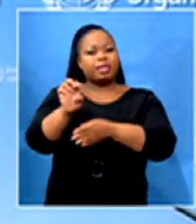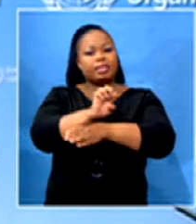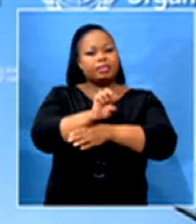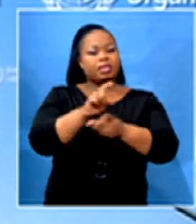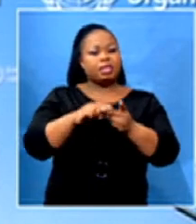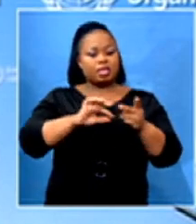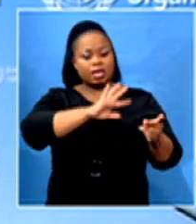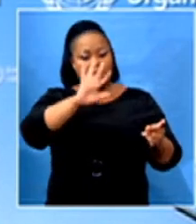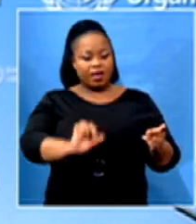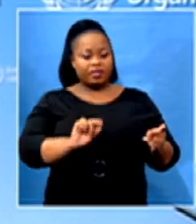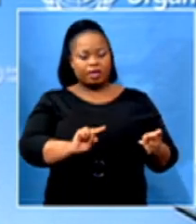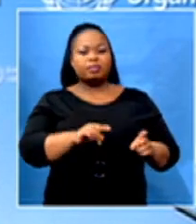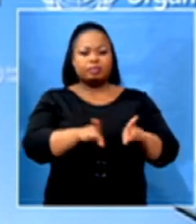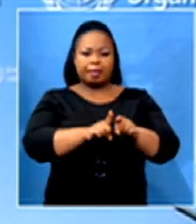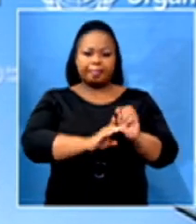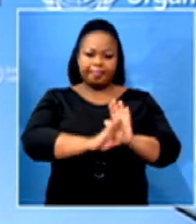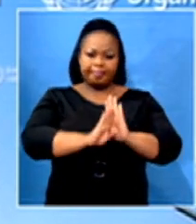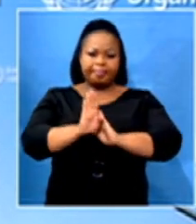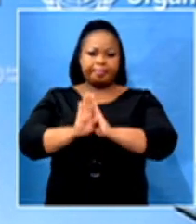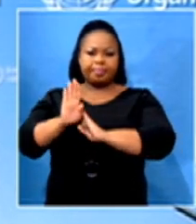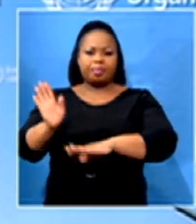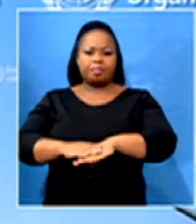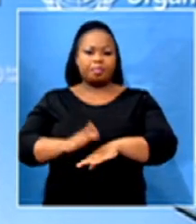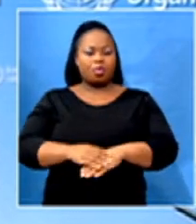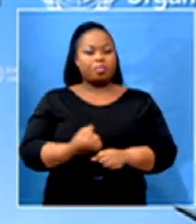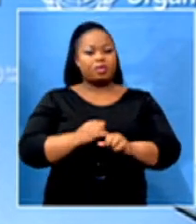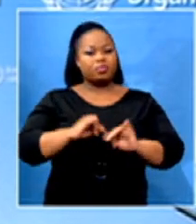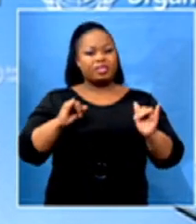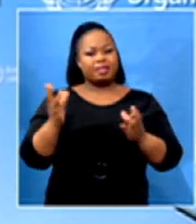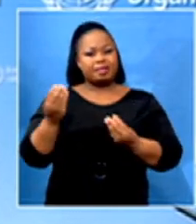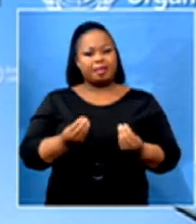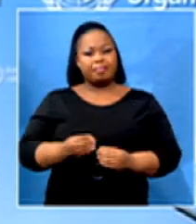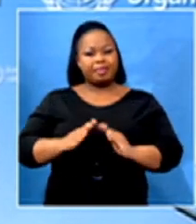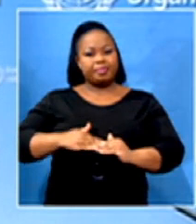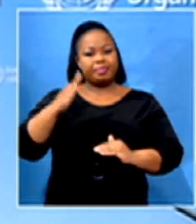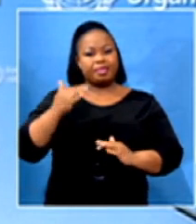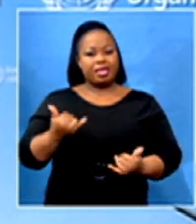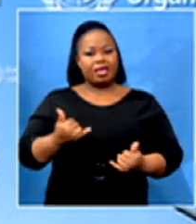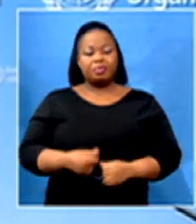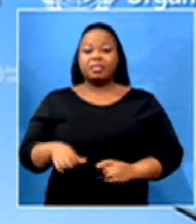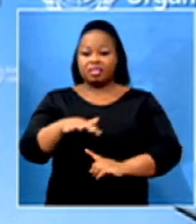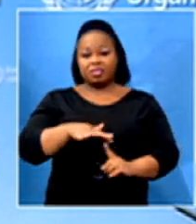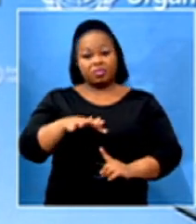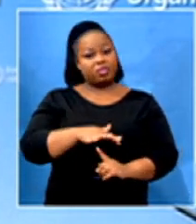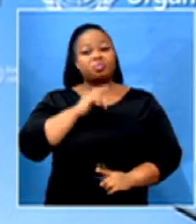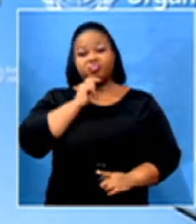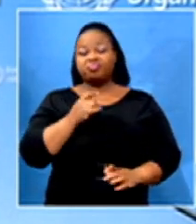in Africa that are also contributing to that overall increase. So the situation is